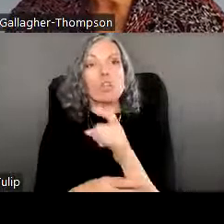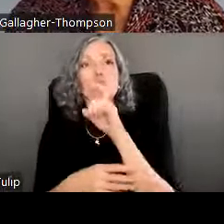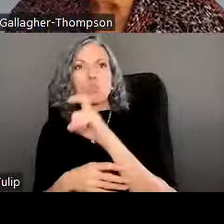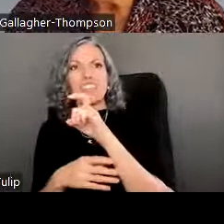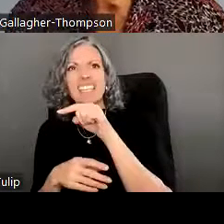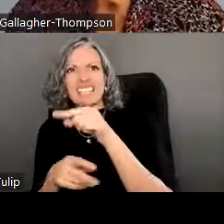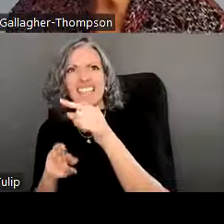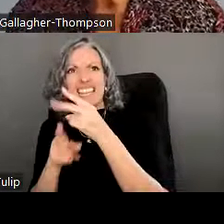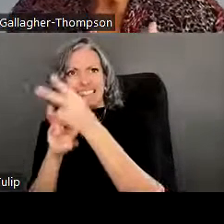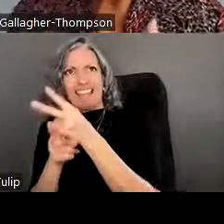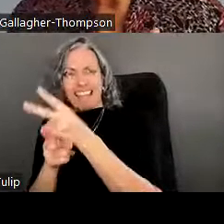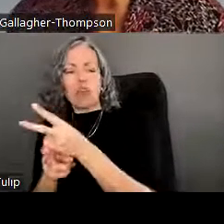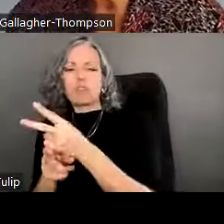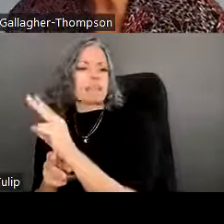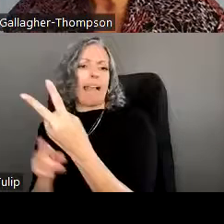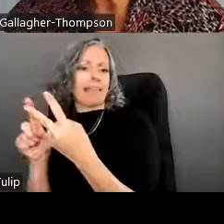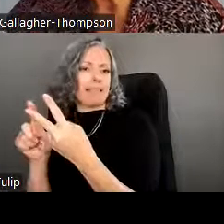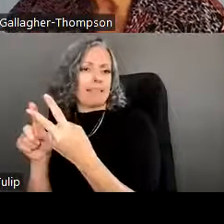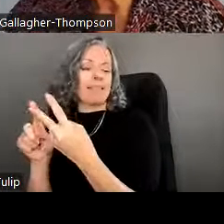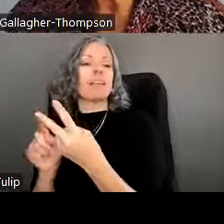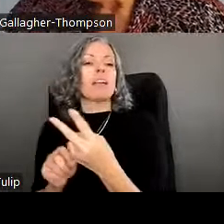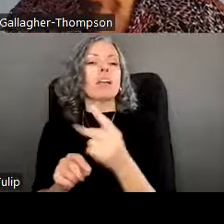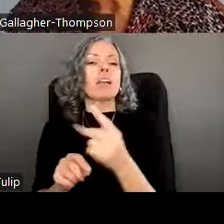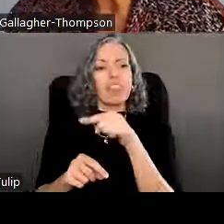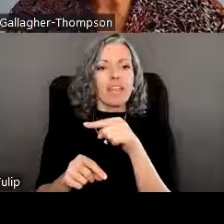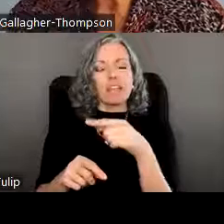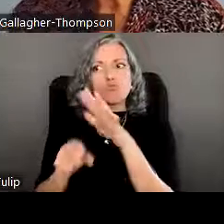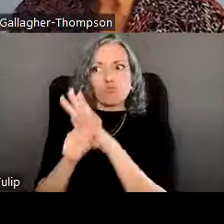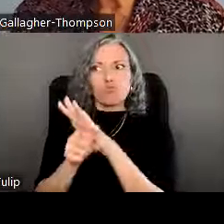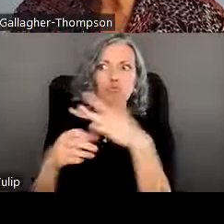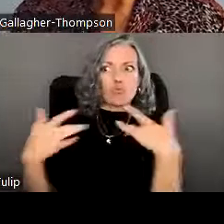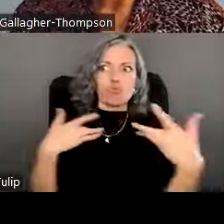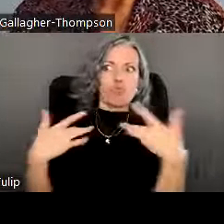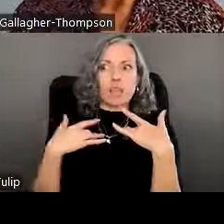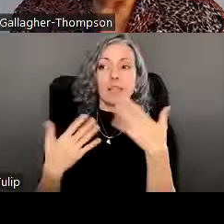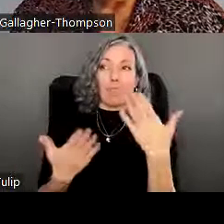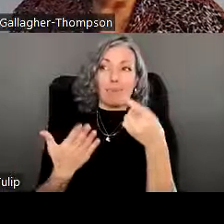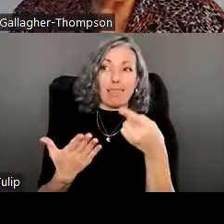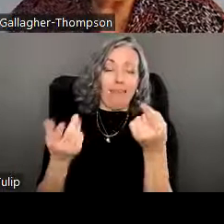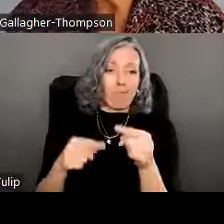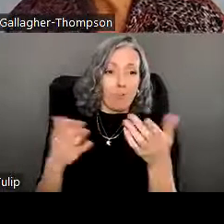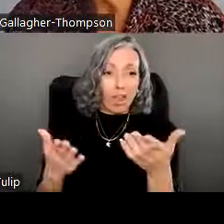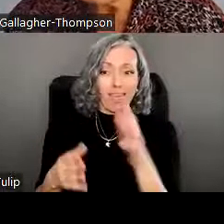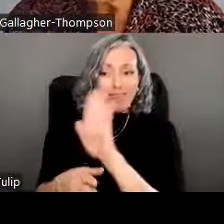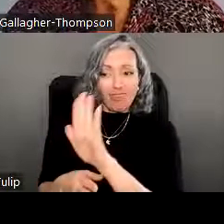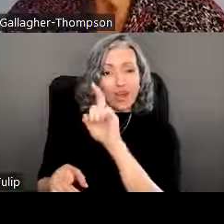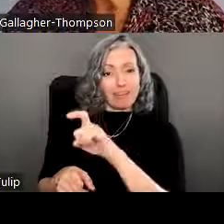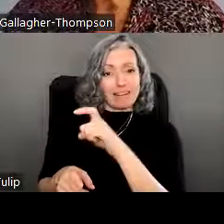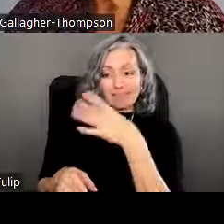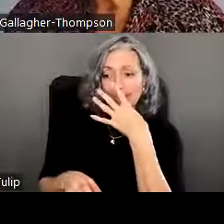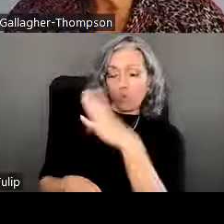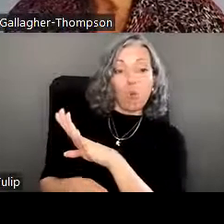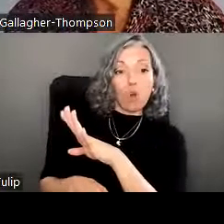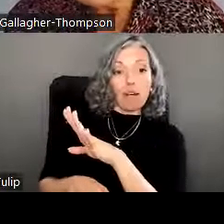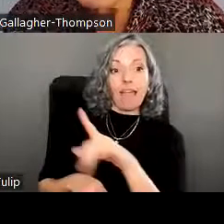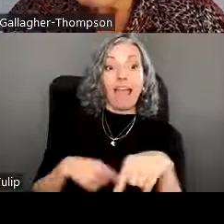be secondary. And for caregivers who are very stressed, this may lead to their needs being ignored until